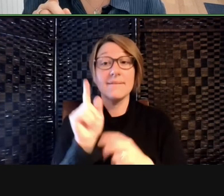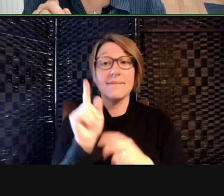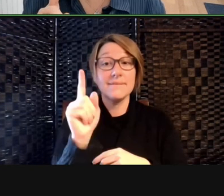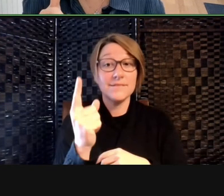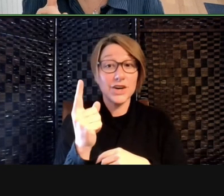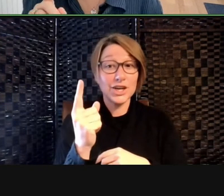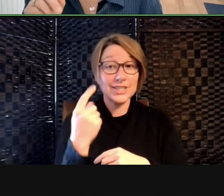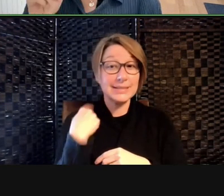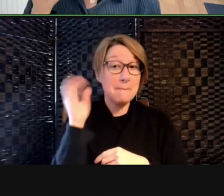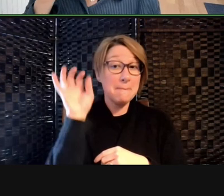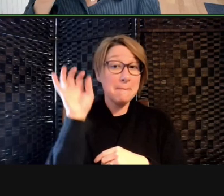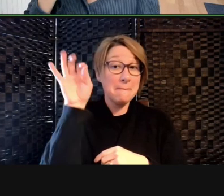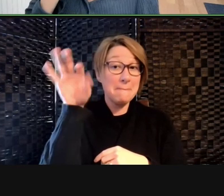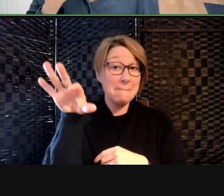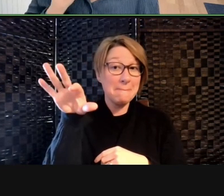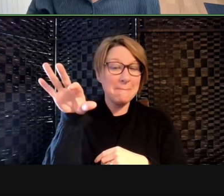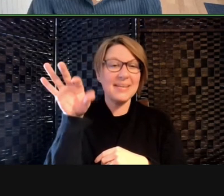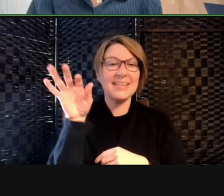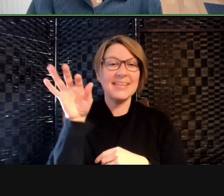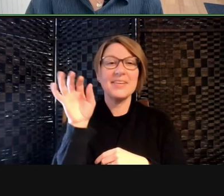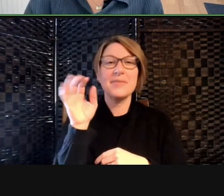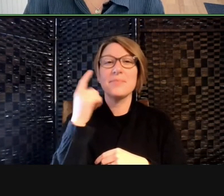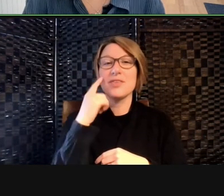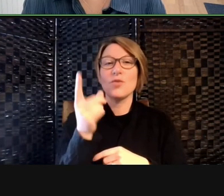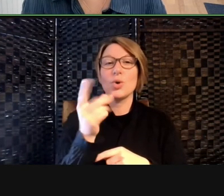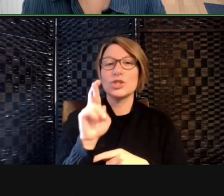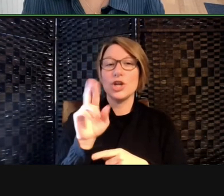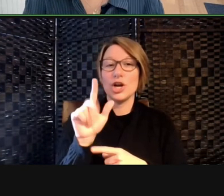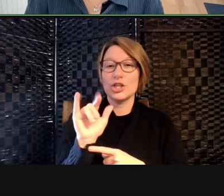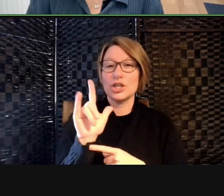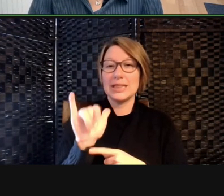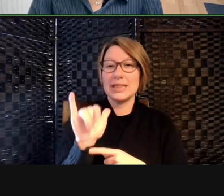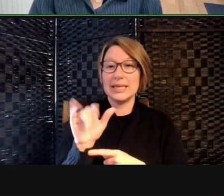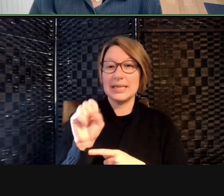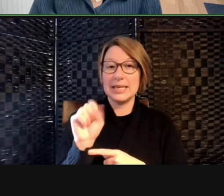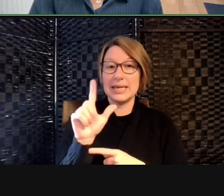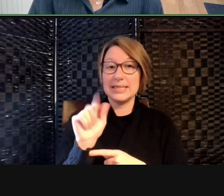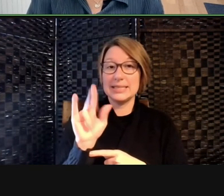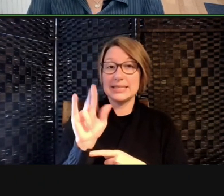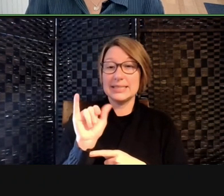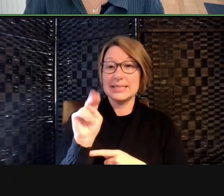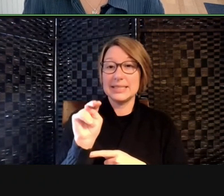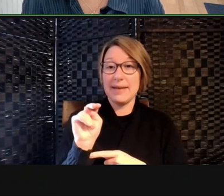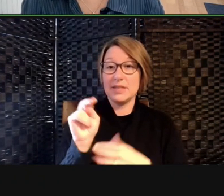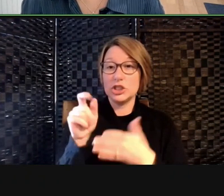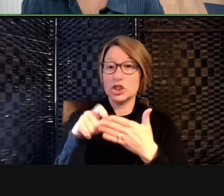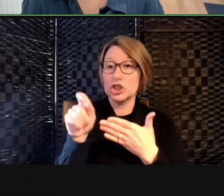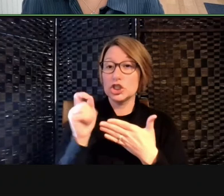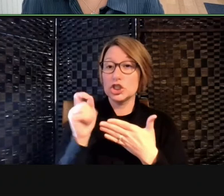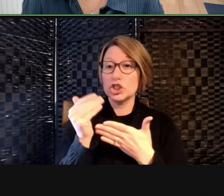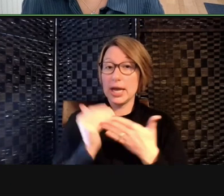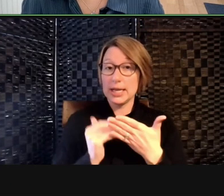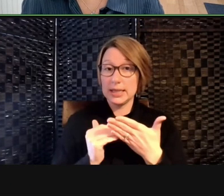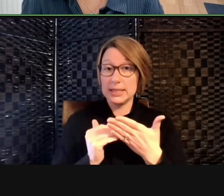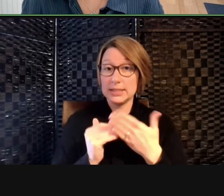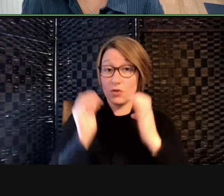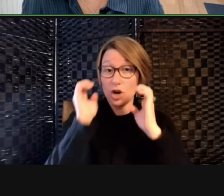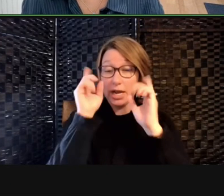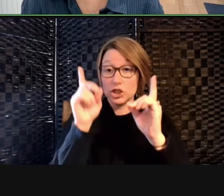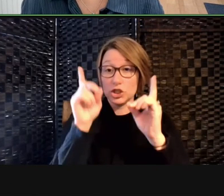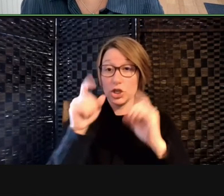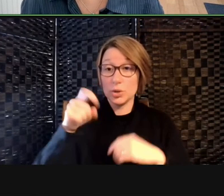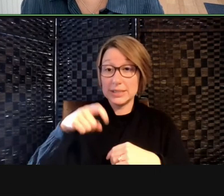a plug for Dr. Lily Slavin's checklist on educational needs of individuals with Charge syndrome.